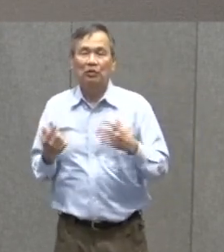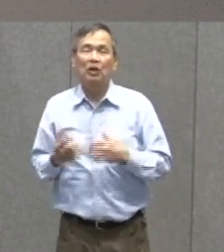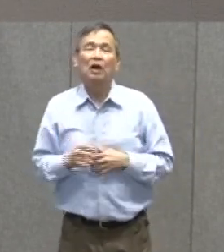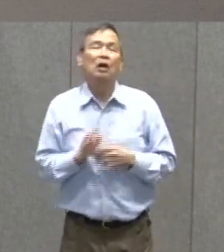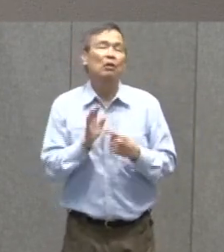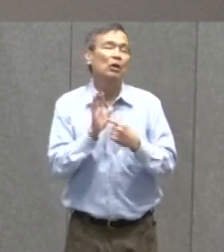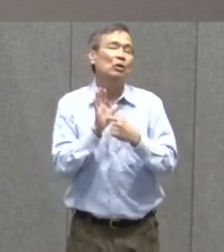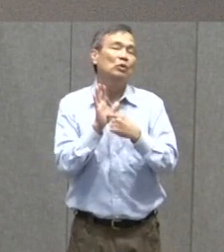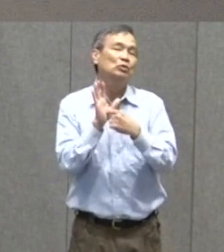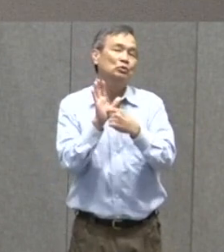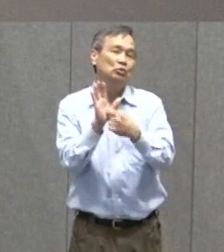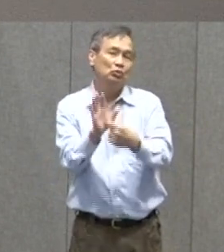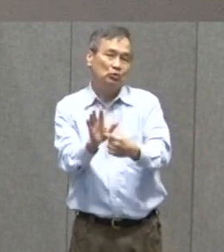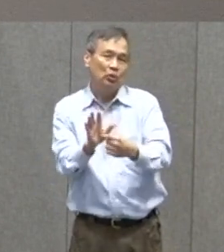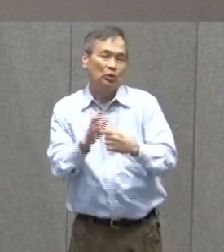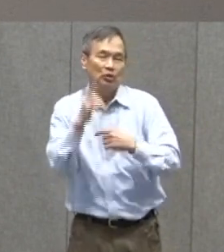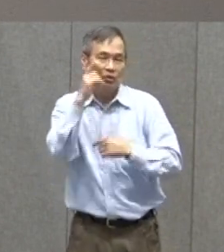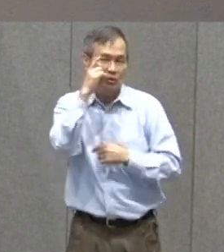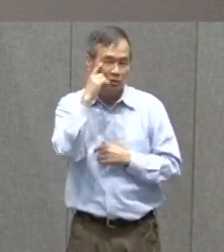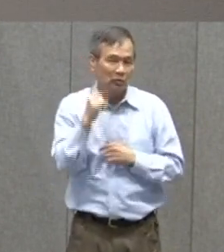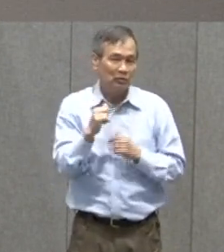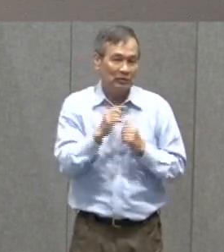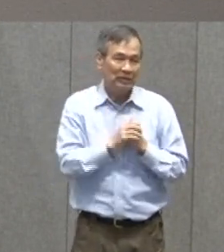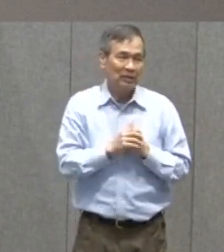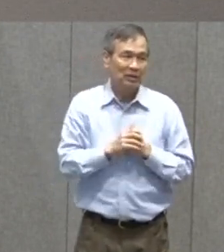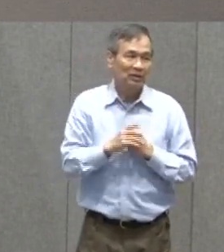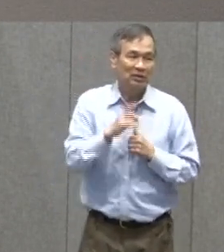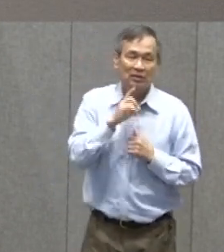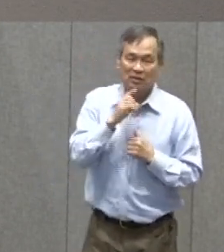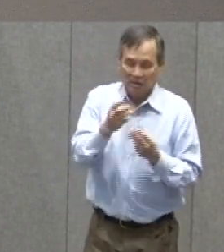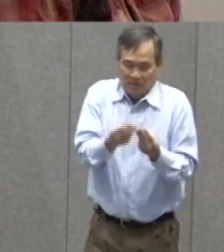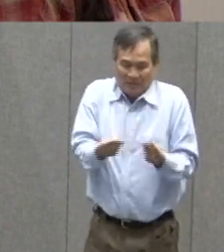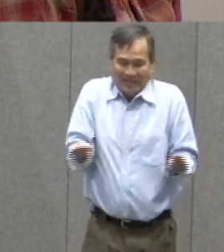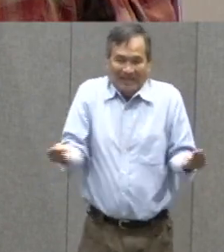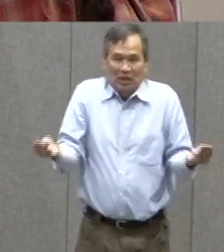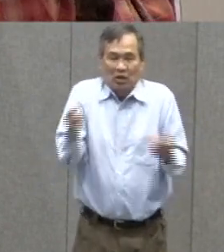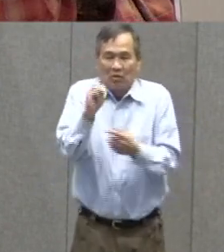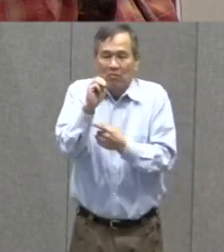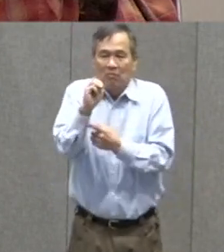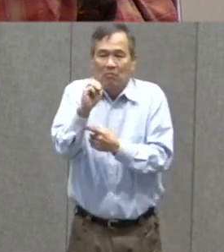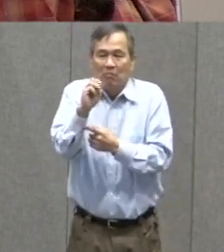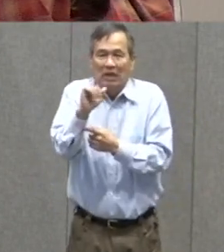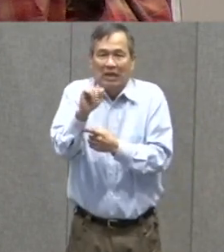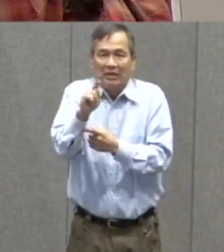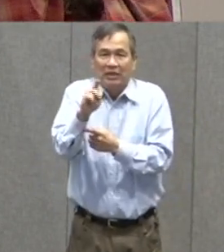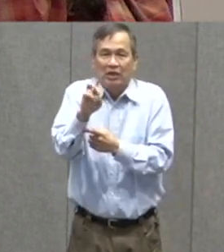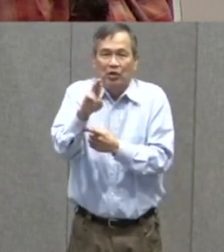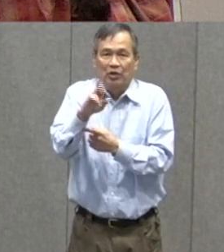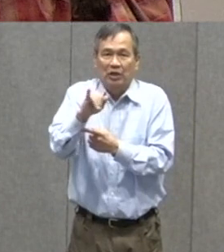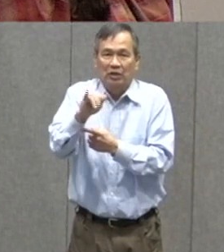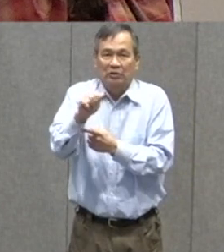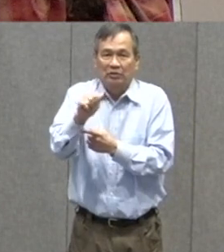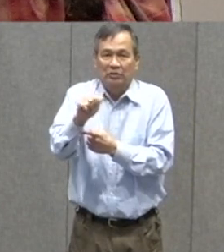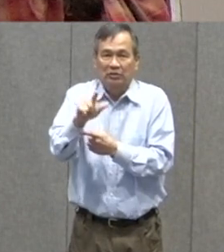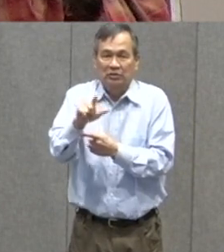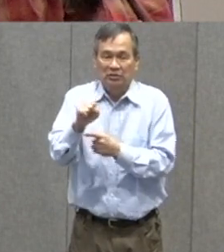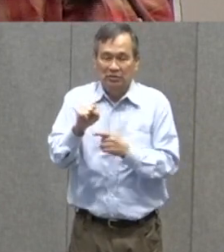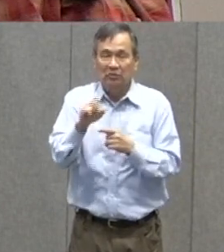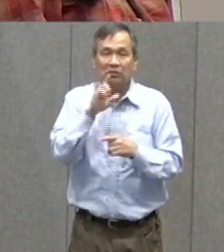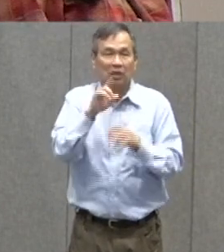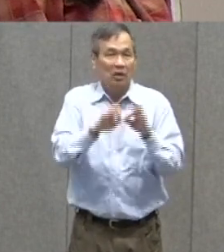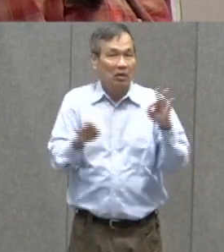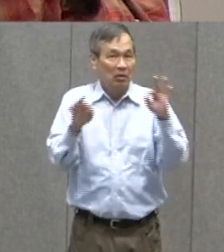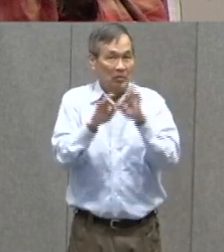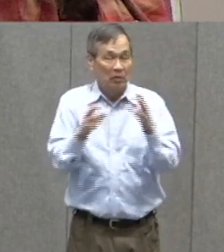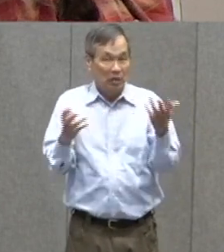want to show you because materials are very important. And what I want you to do is I want you to, if you